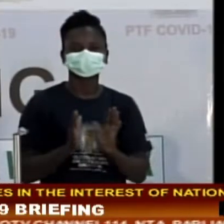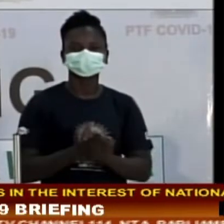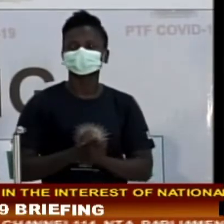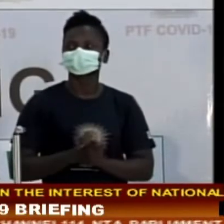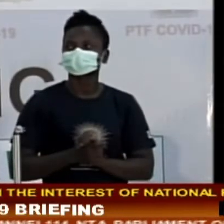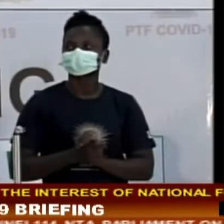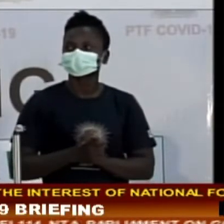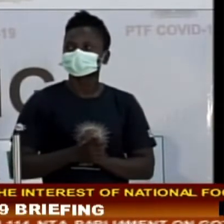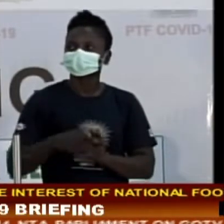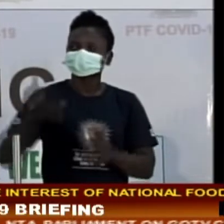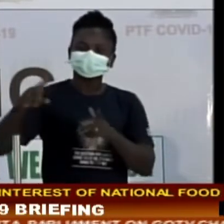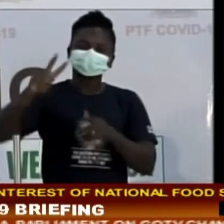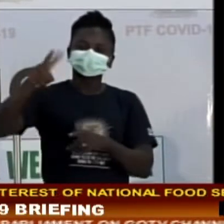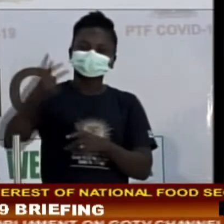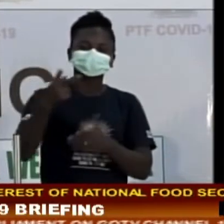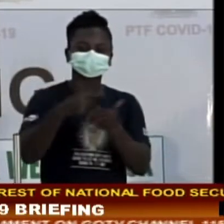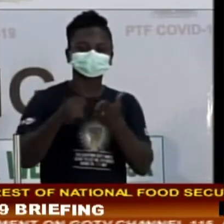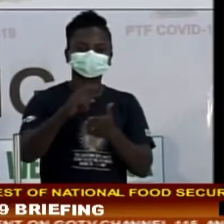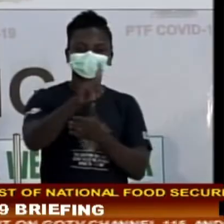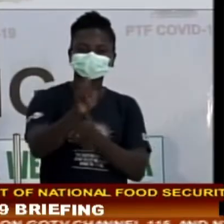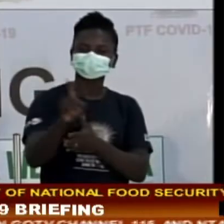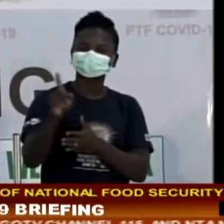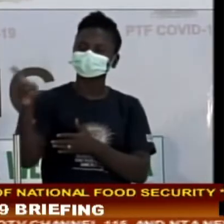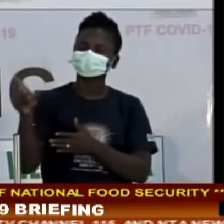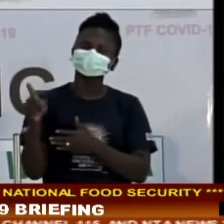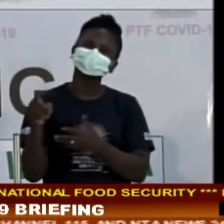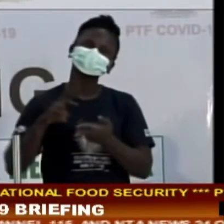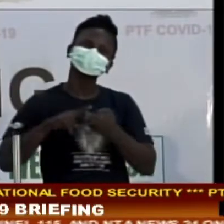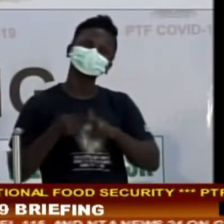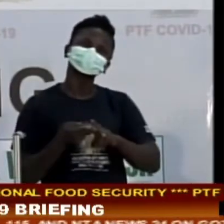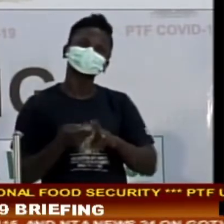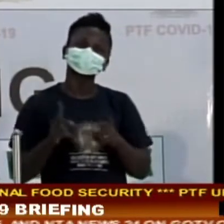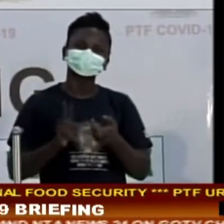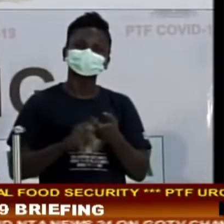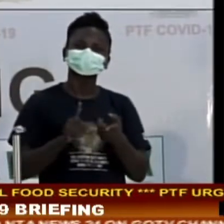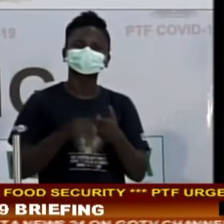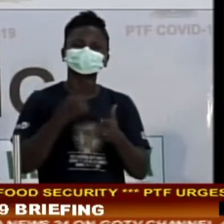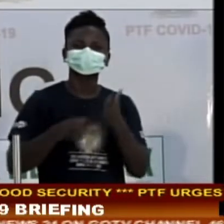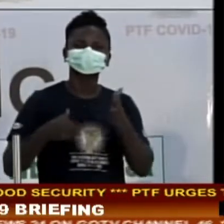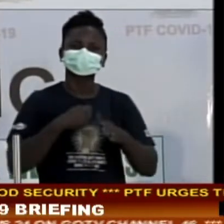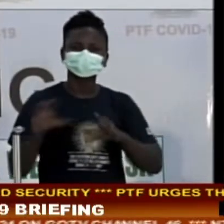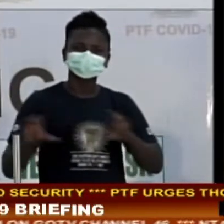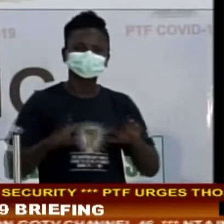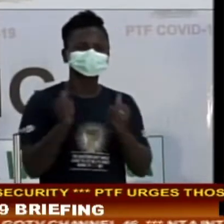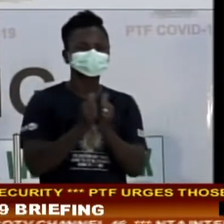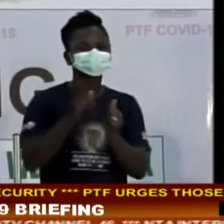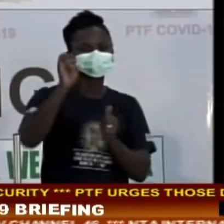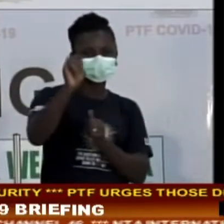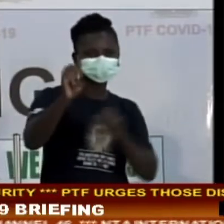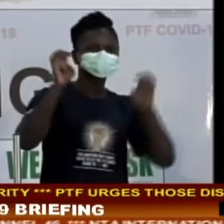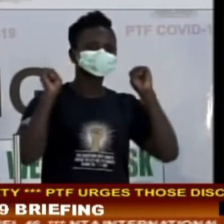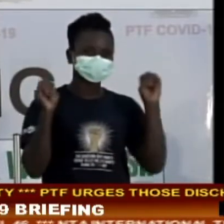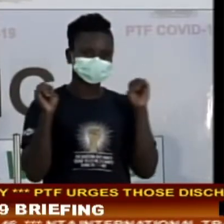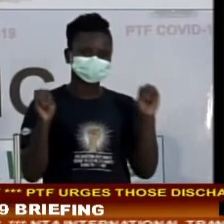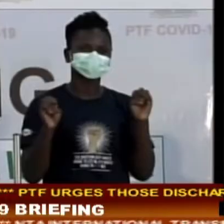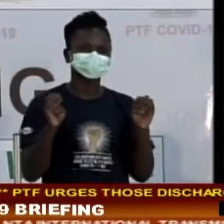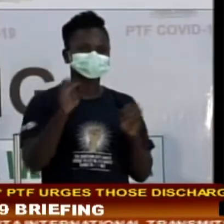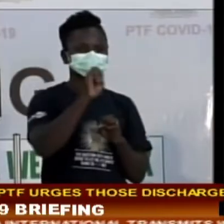schools the second part question uh relate to what we're doing with e education I'm happy you